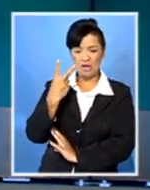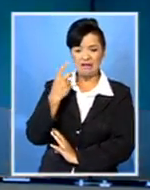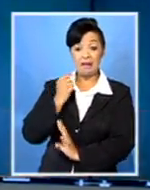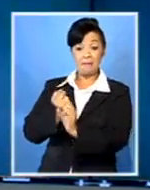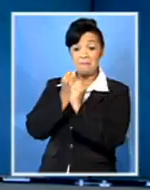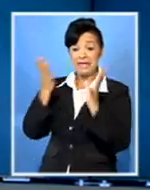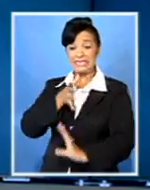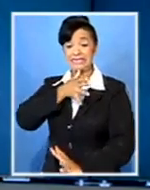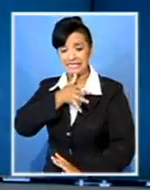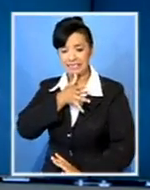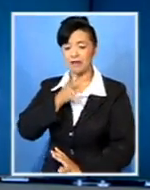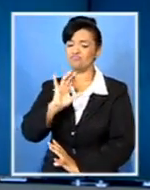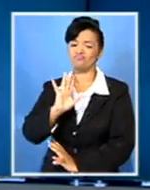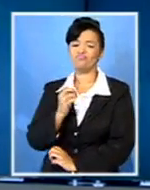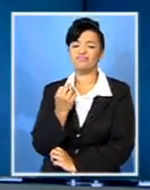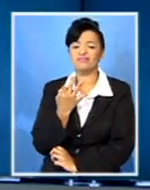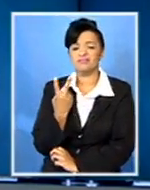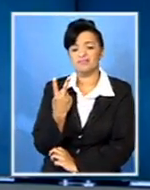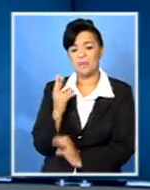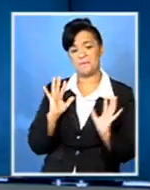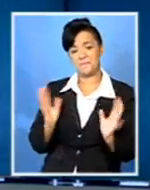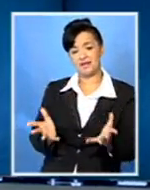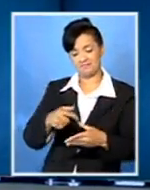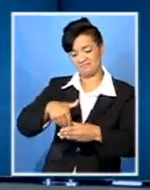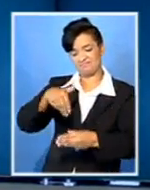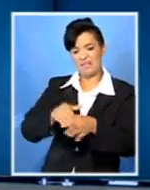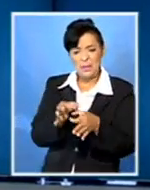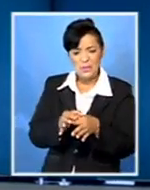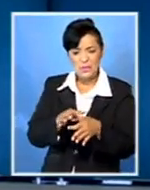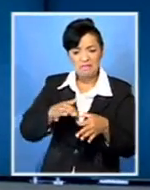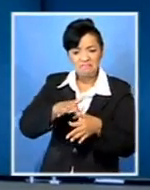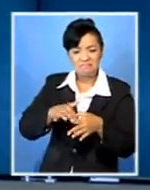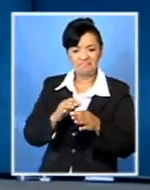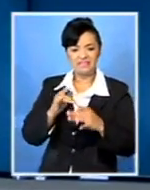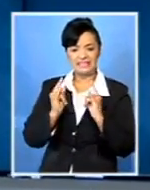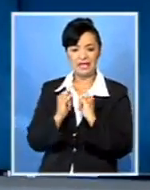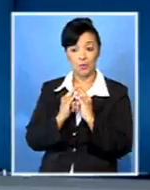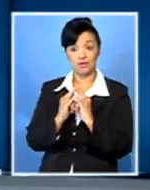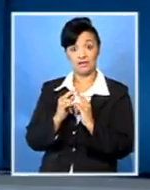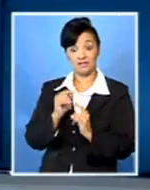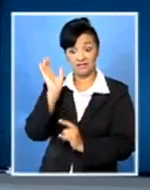there. I think a total number of 32 votes cast in that little town, and Donald Trump